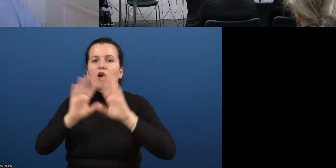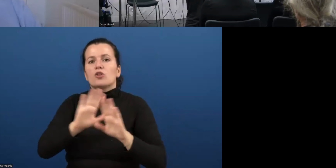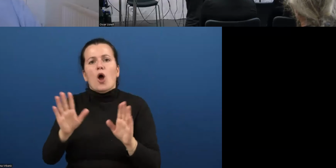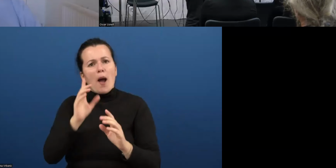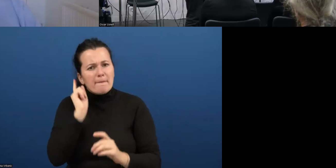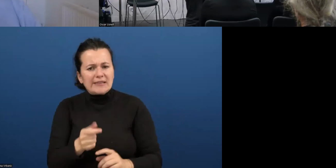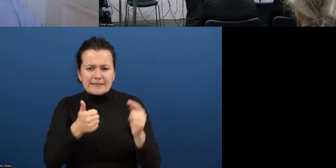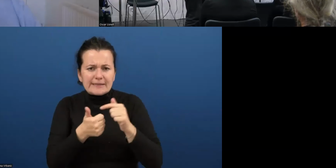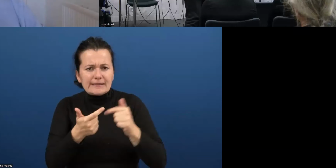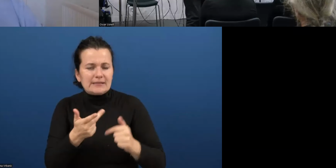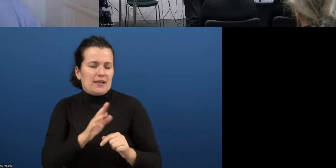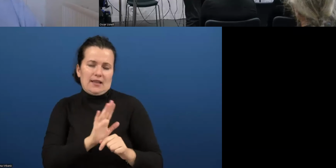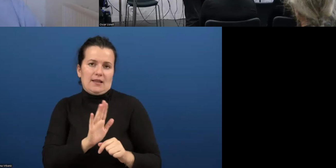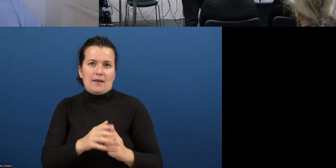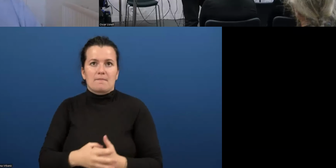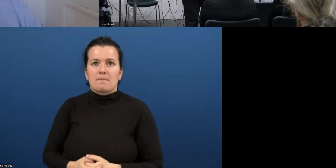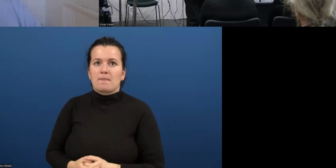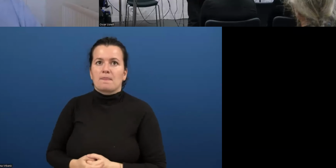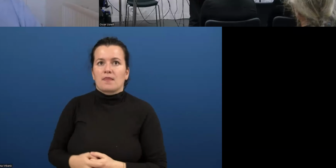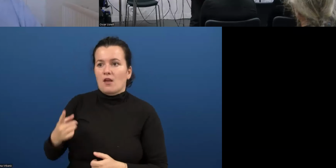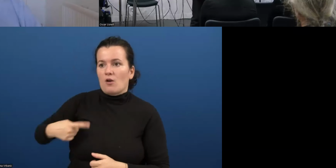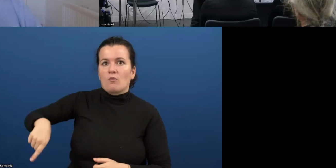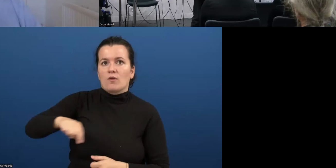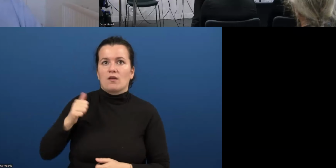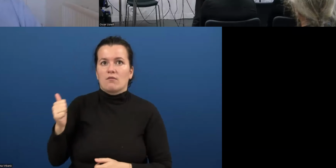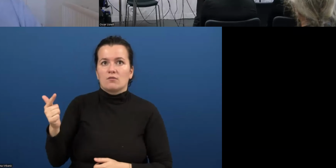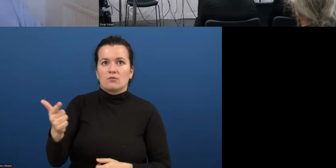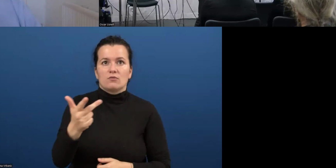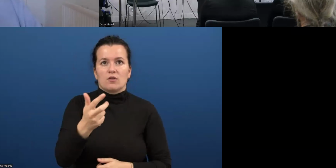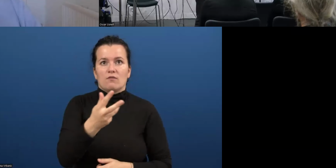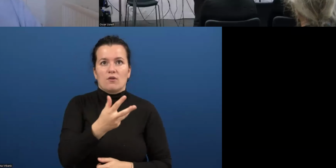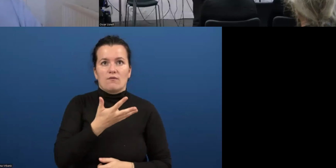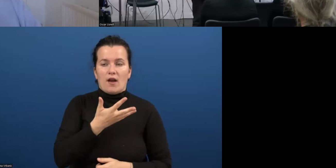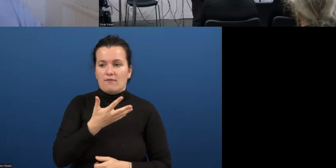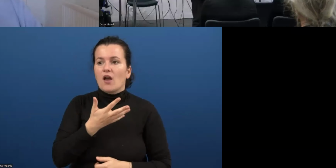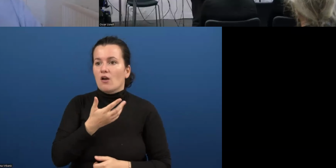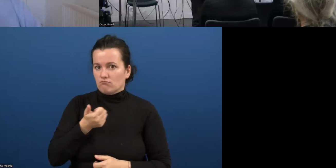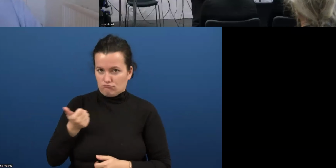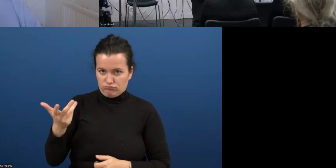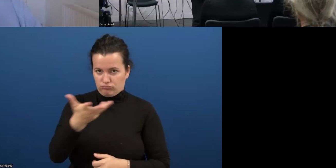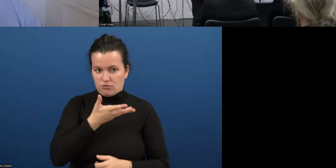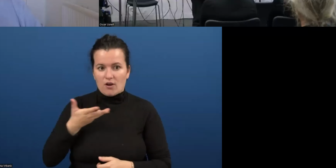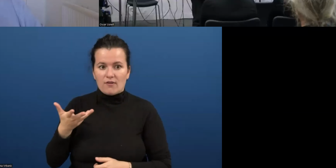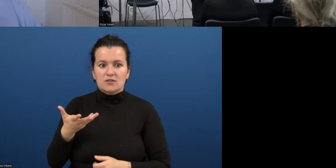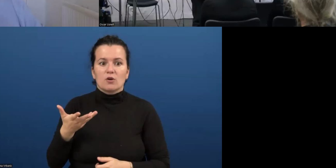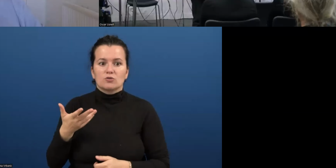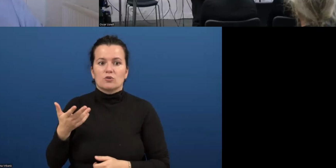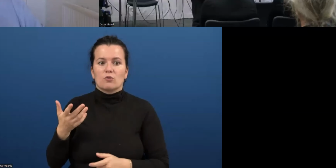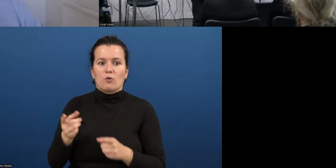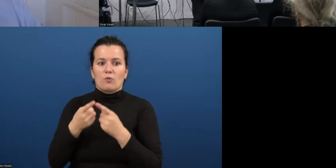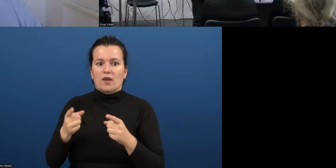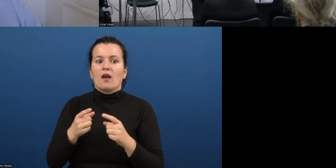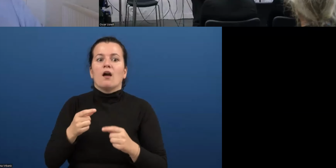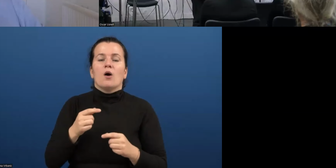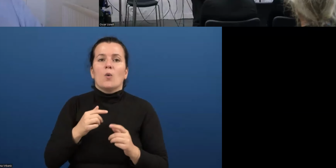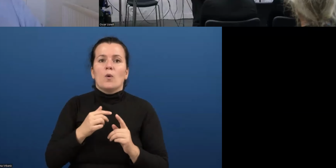example, we often use pentatonics, five-note scales, dee da dum pam pam, which is exactly what in Indonesian music the Slendro scale